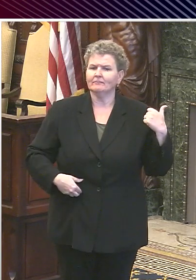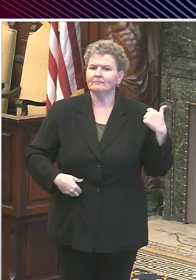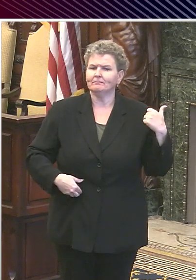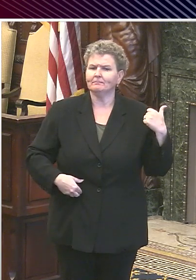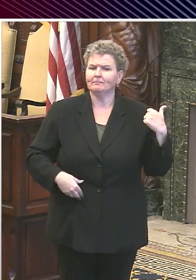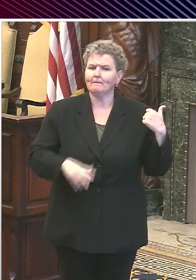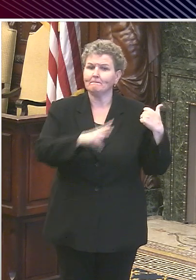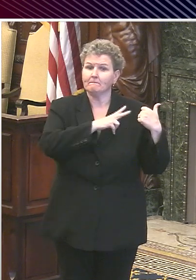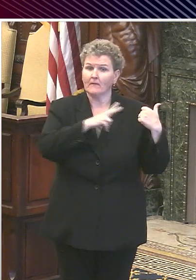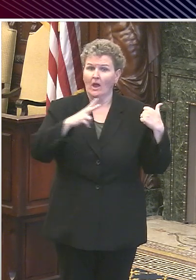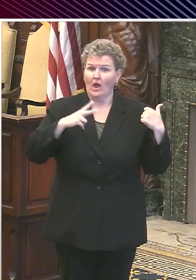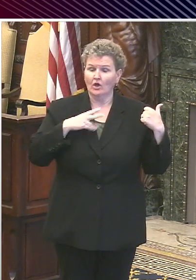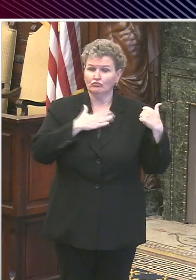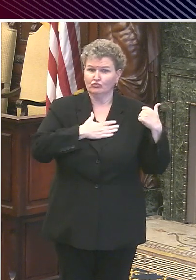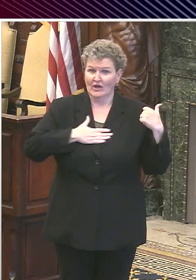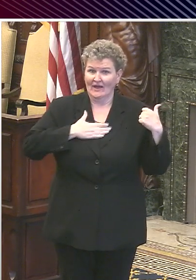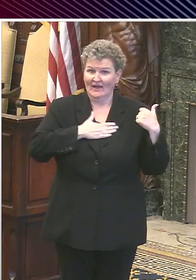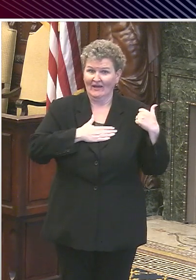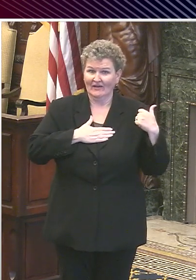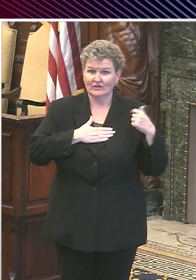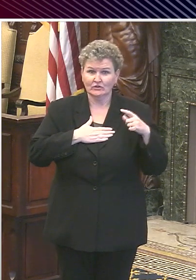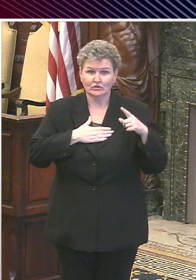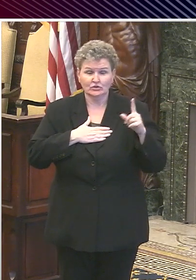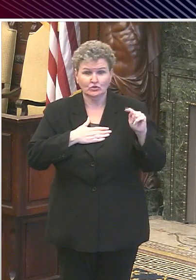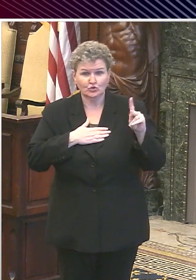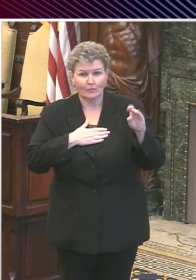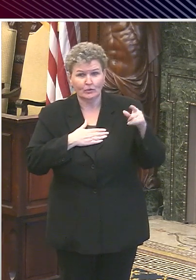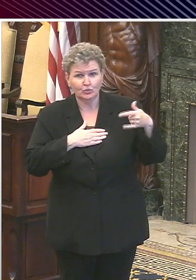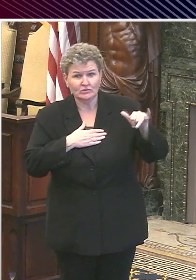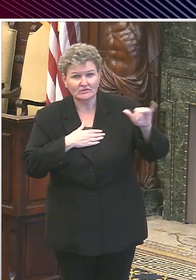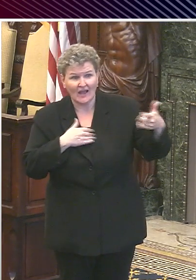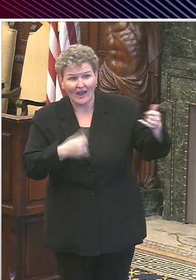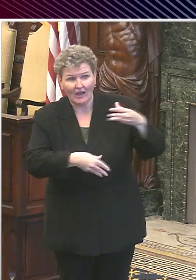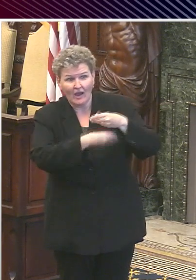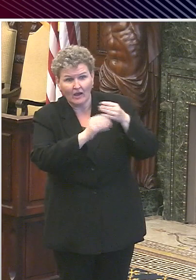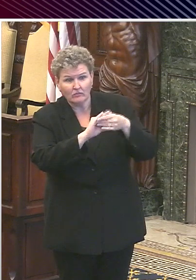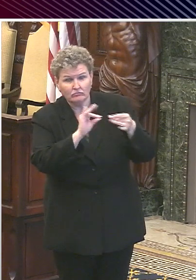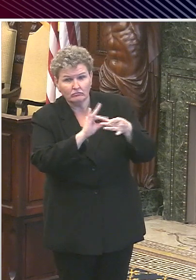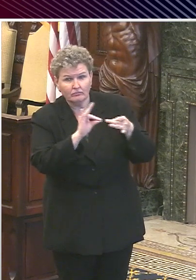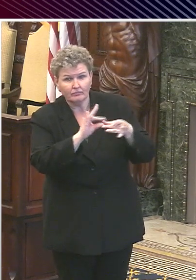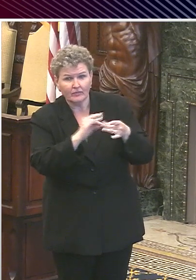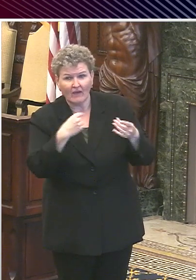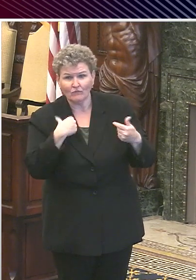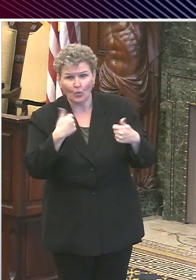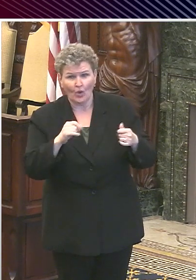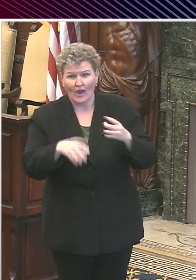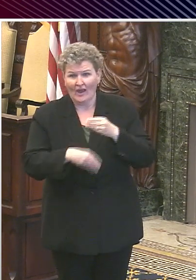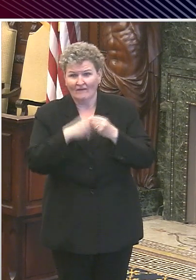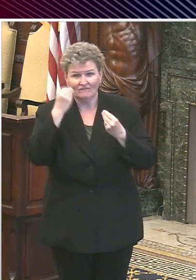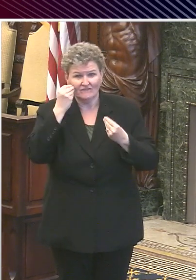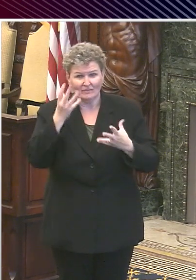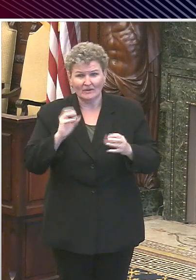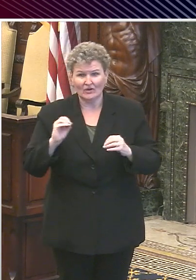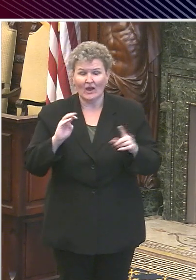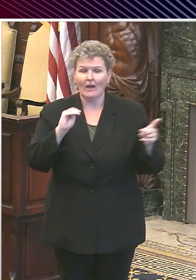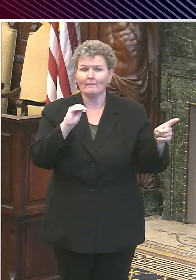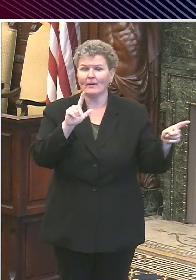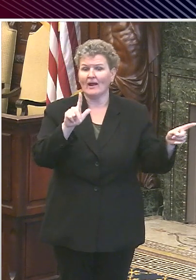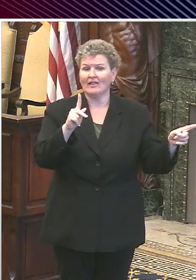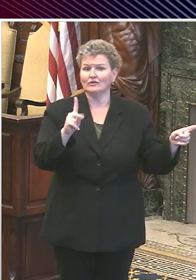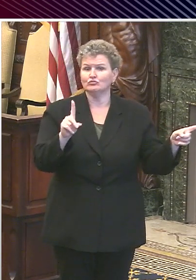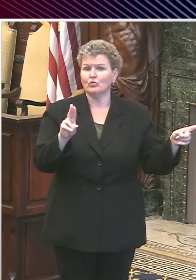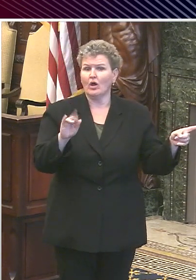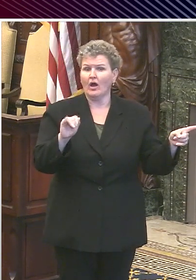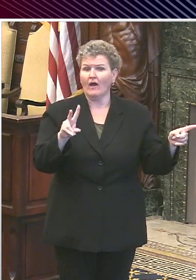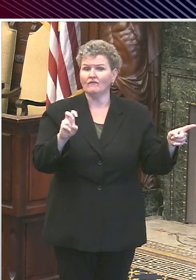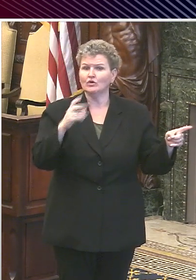me. I don't know if Tumar has any insight or information on the drive. Hey, good afternoon. It